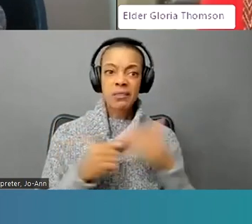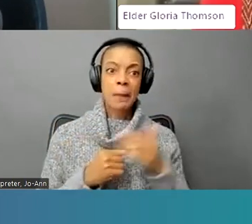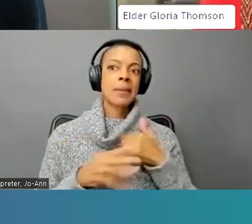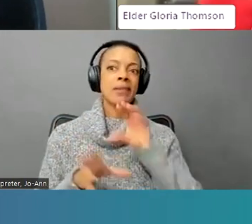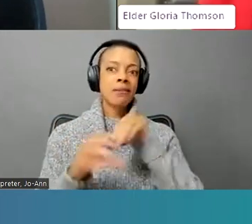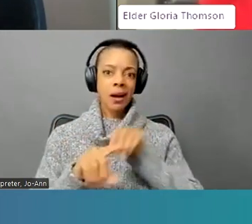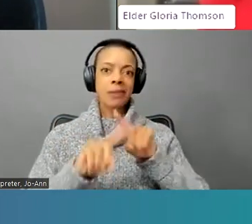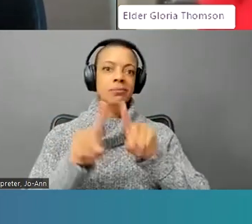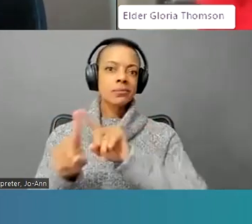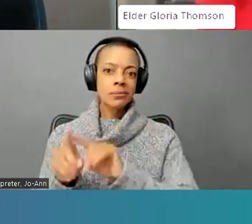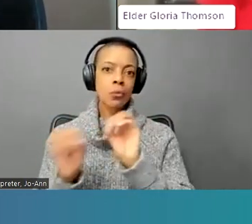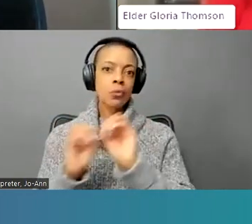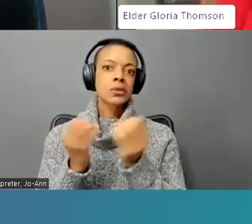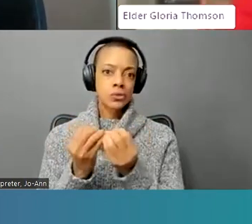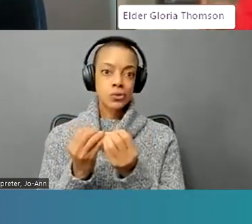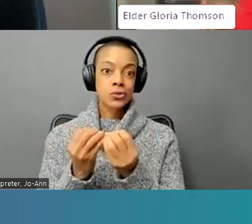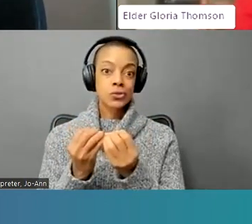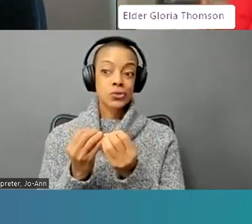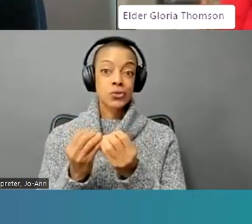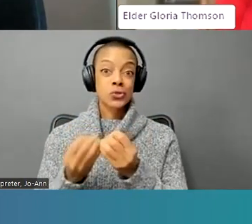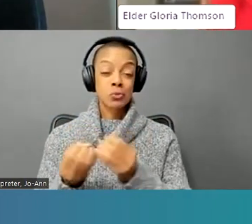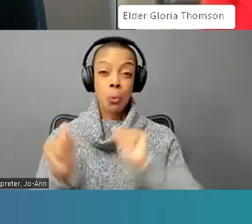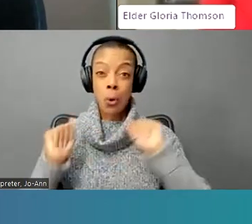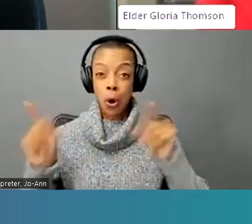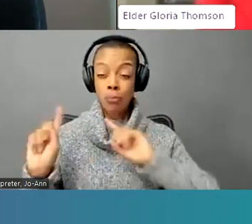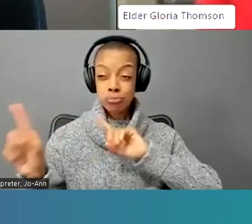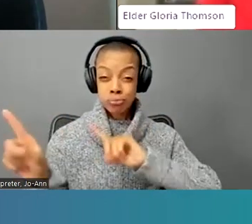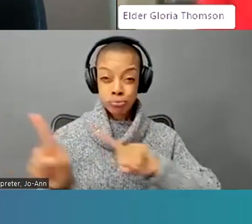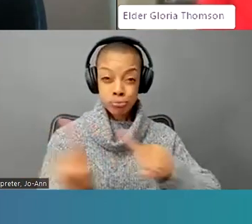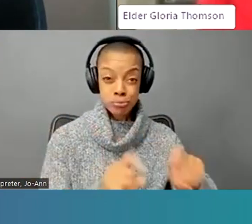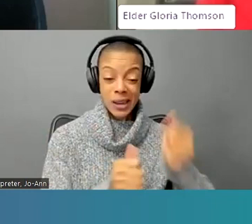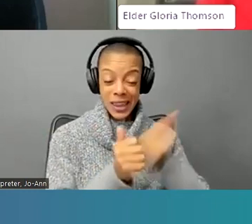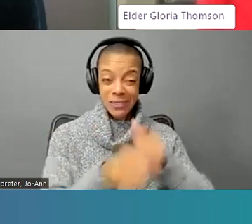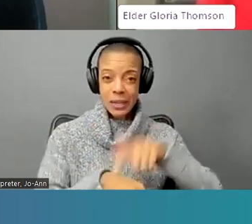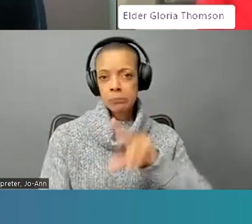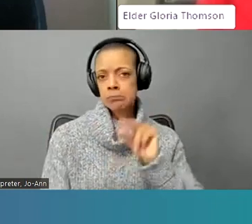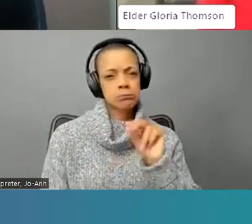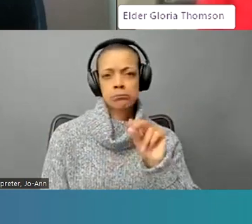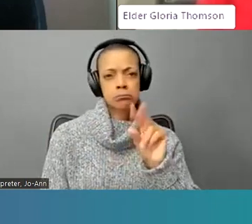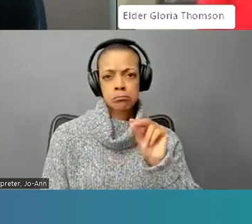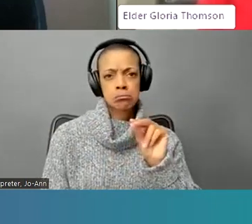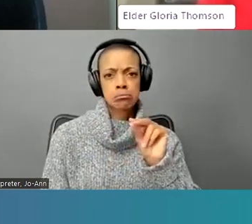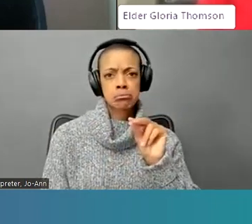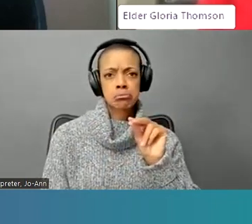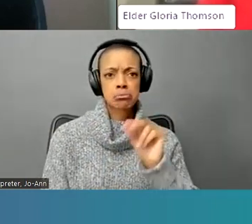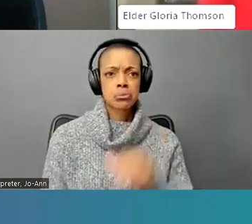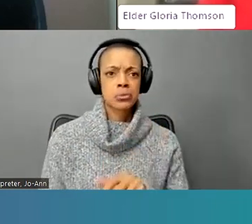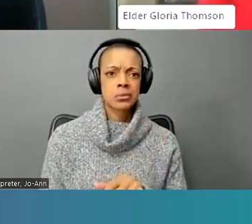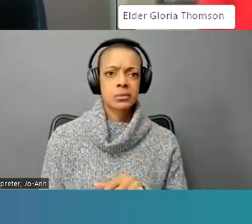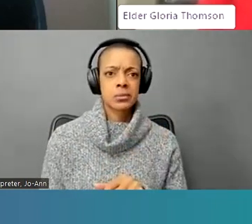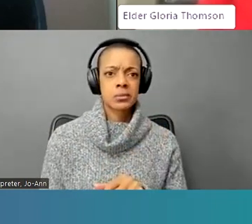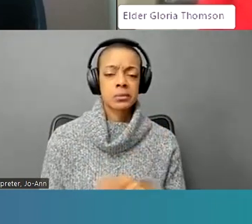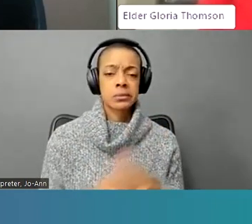that not everybody attends every time, you know, and, you know, why would it be any different